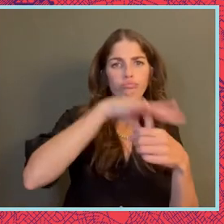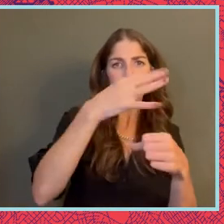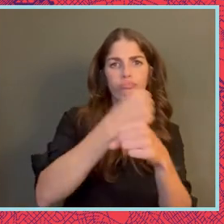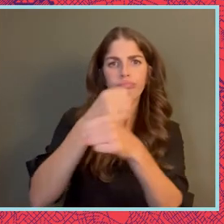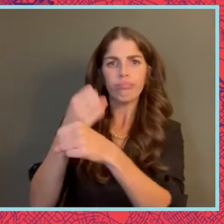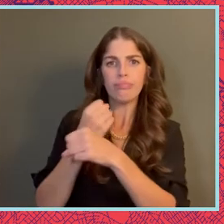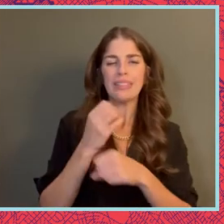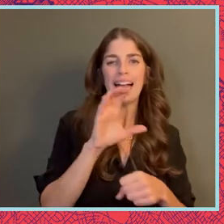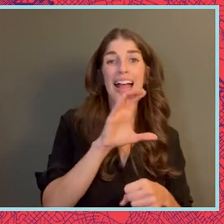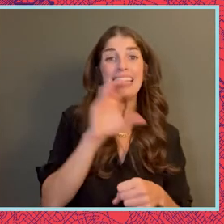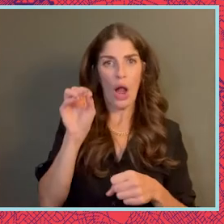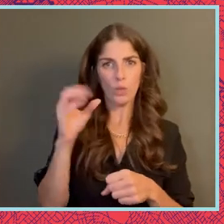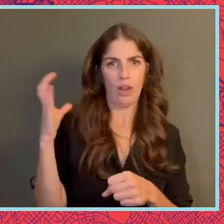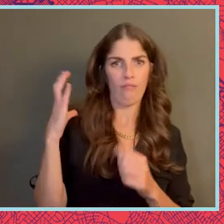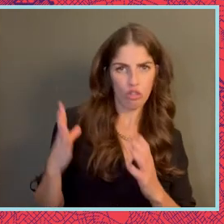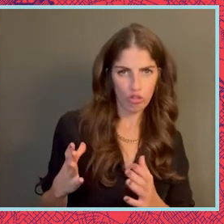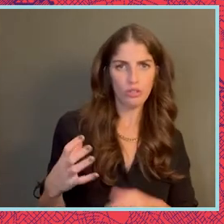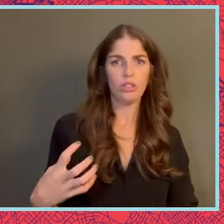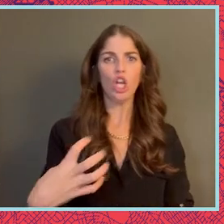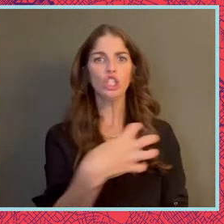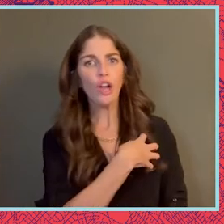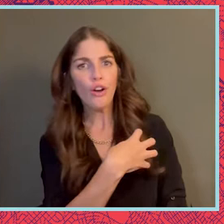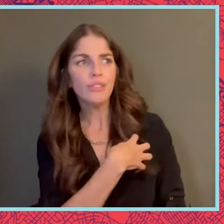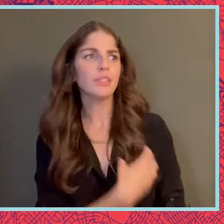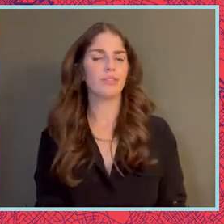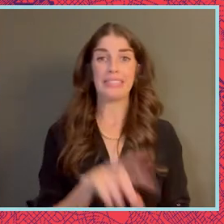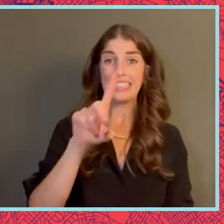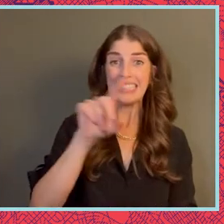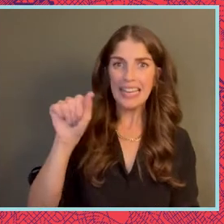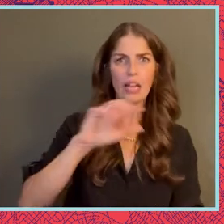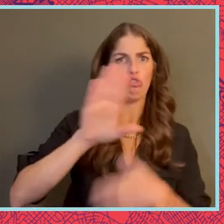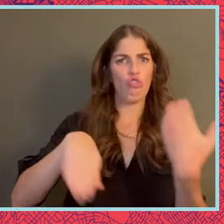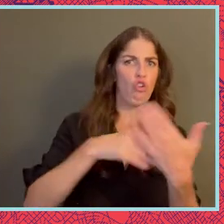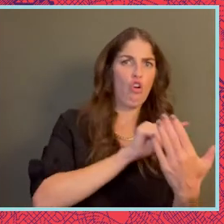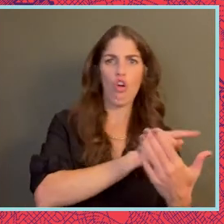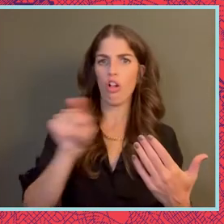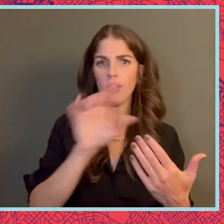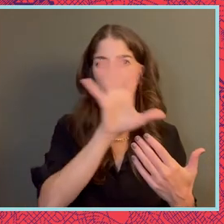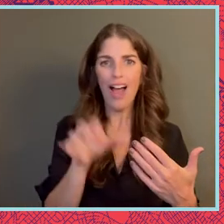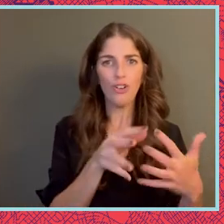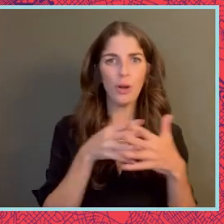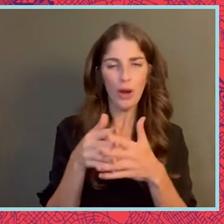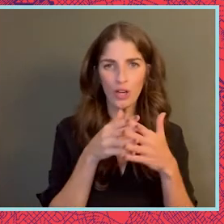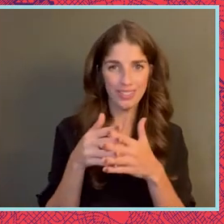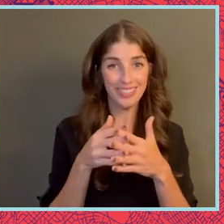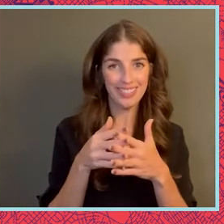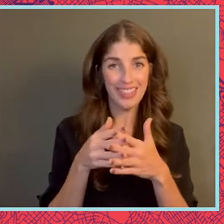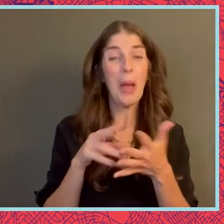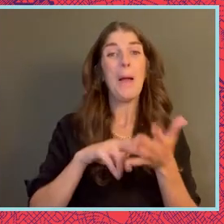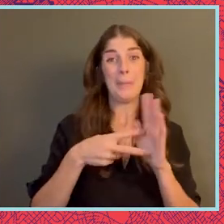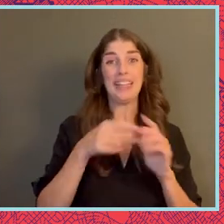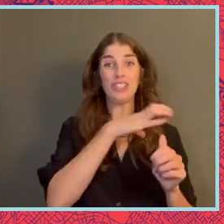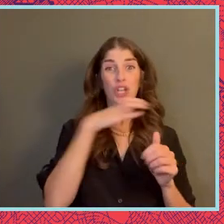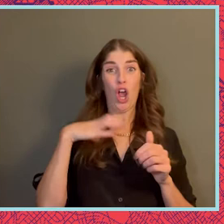elected county officials, sheriffs, district attorneys who are African American. So they're responding not